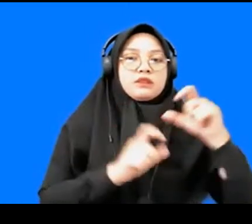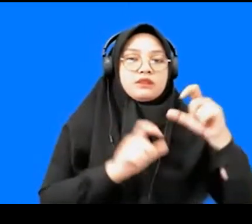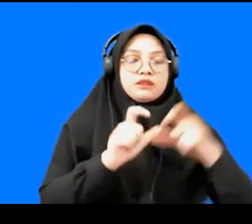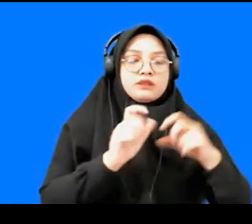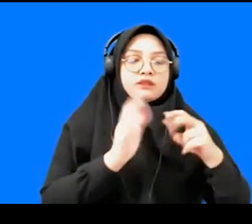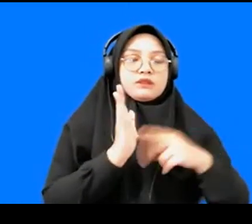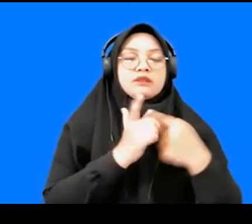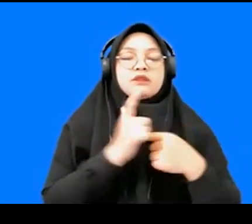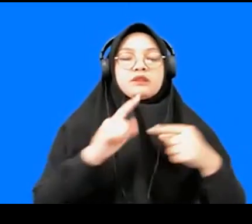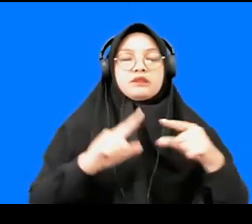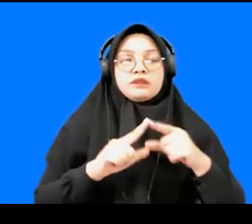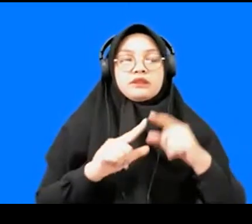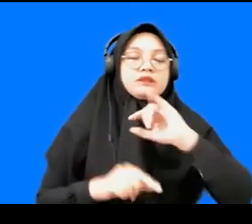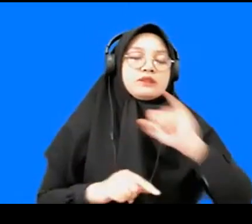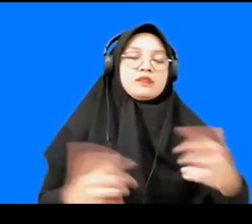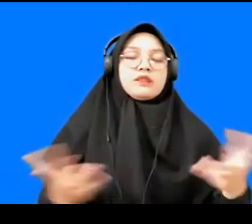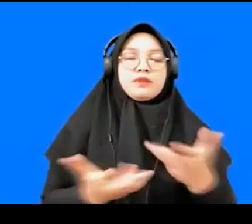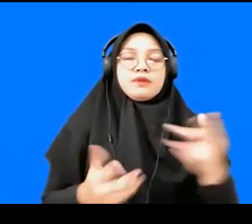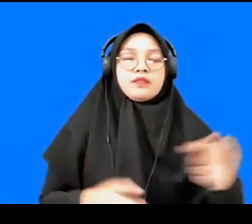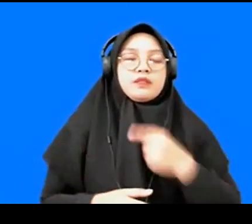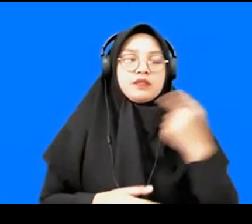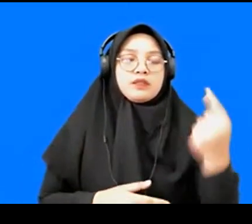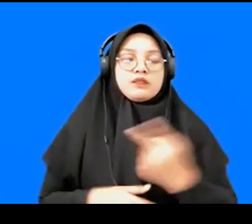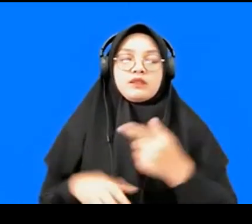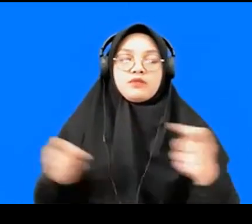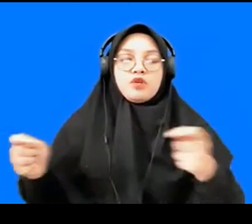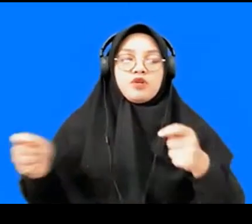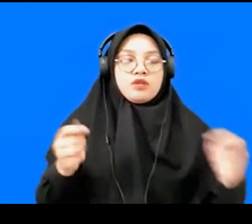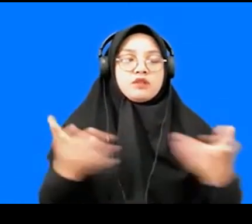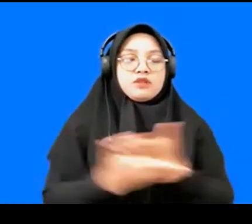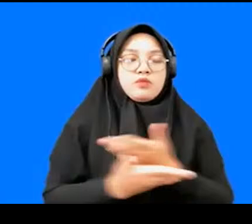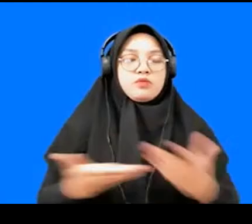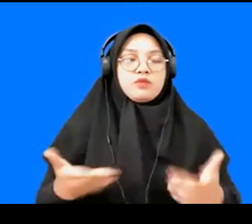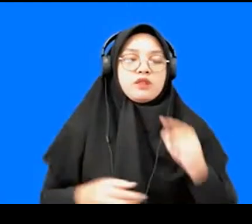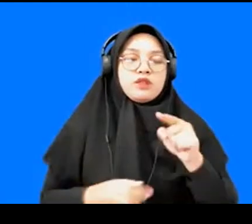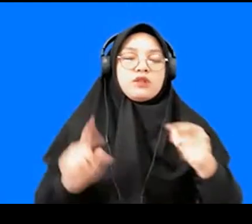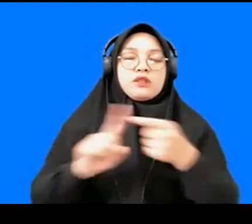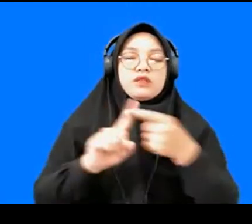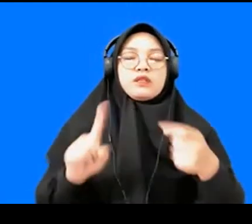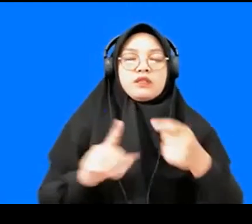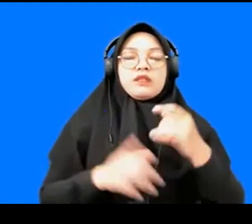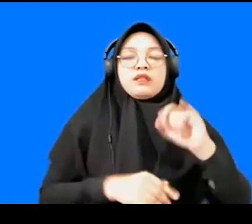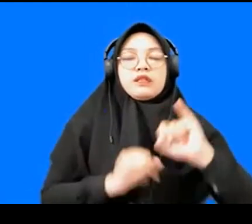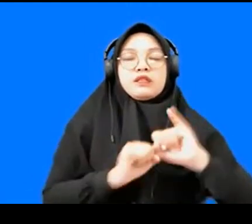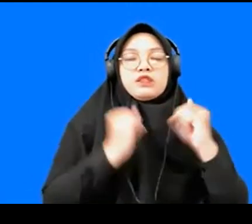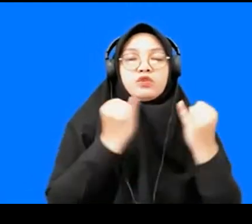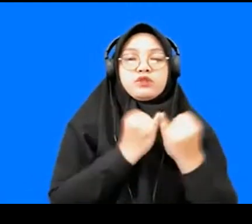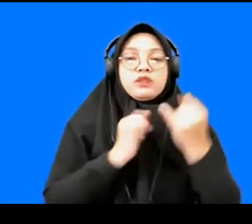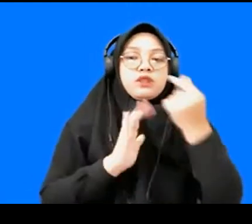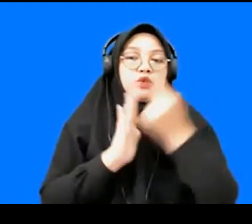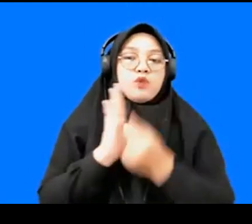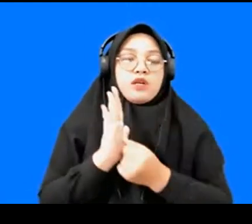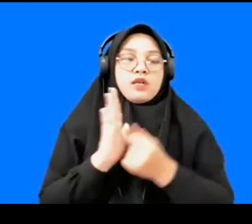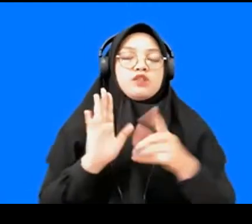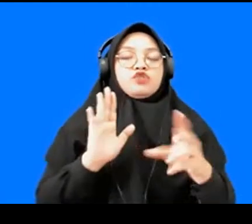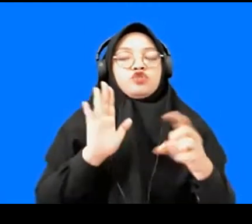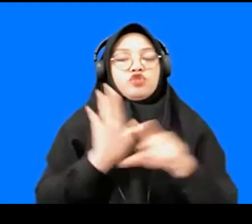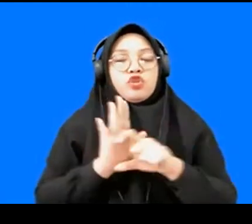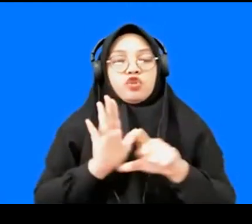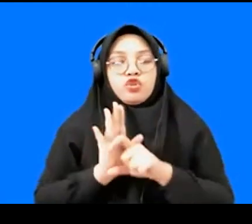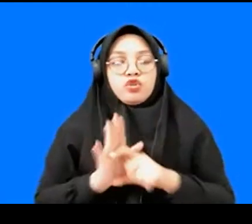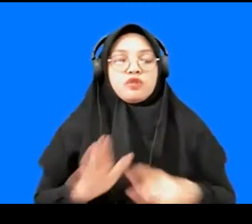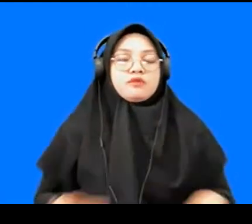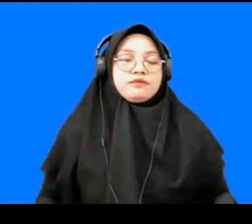by all these the financial institutions. For example, we are talking this whole the taxations